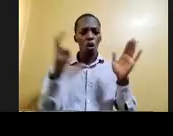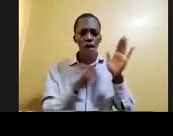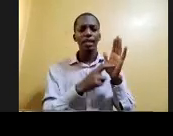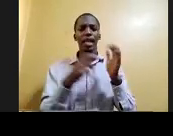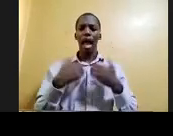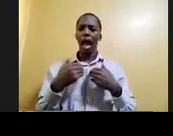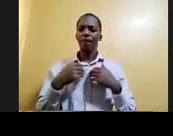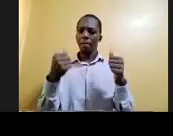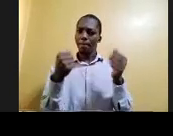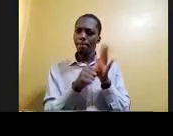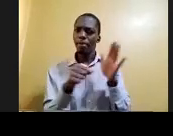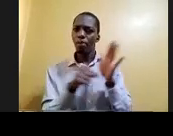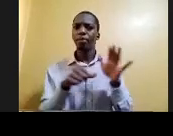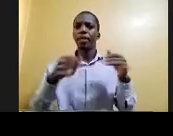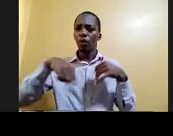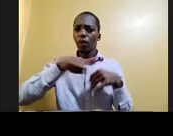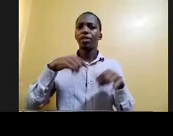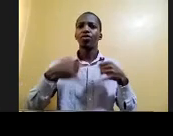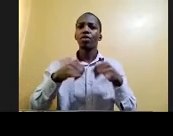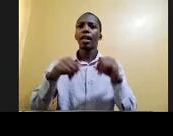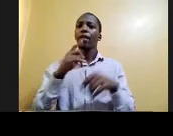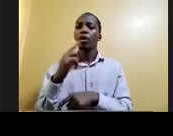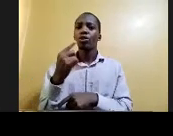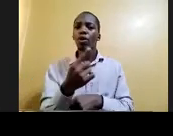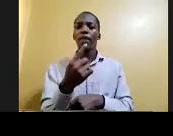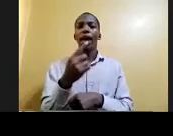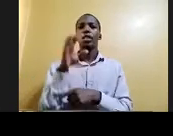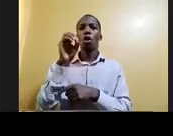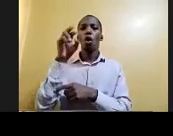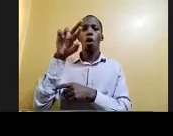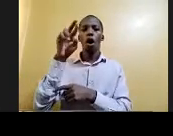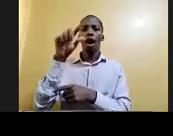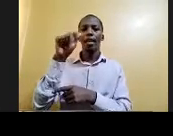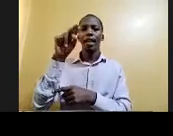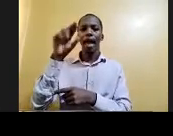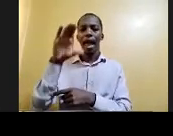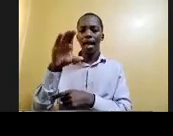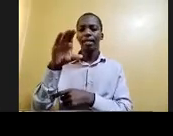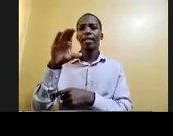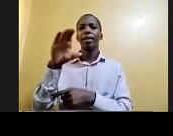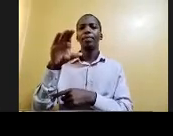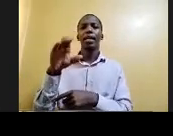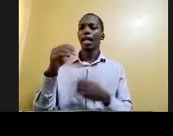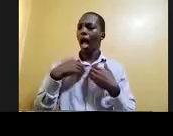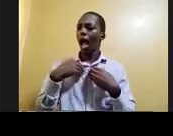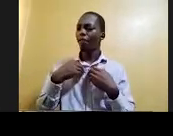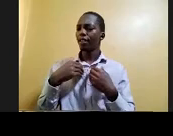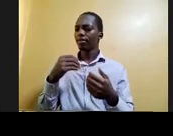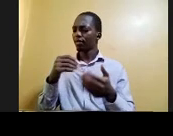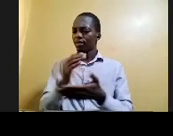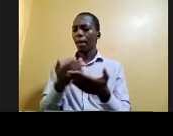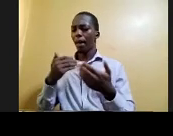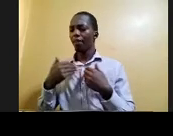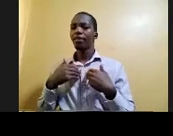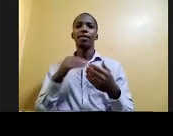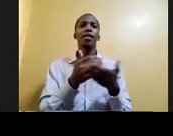to ensure organic status when you have some operations that are organic and some are not. But it's not clear from the regulation itself